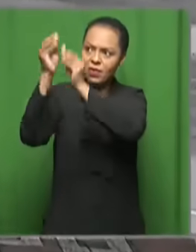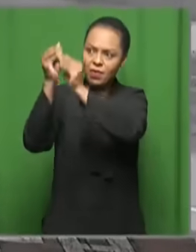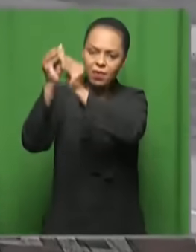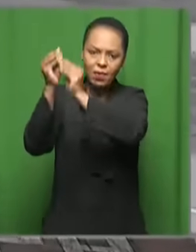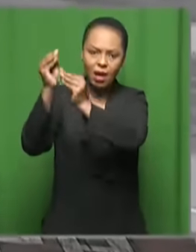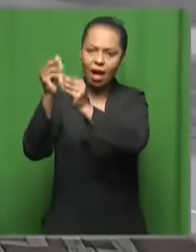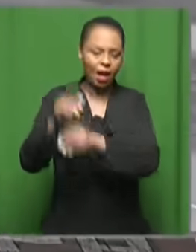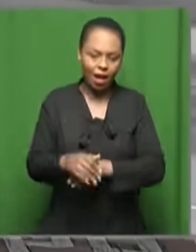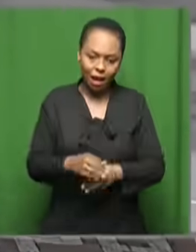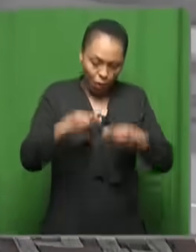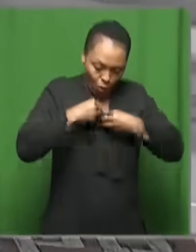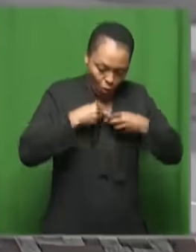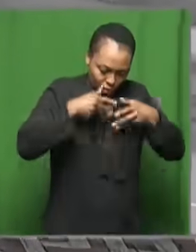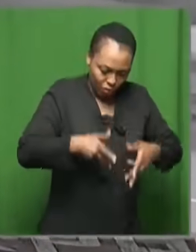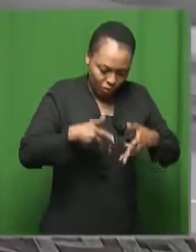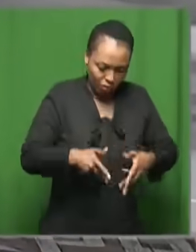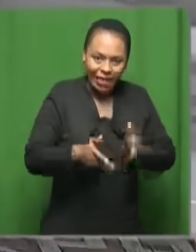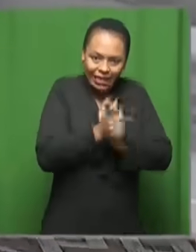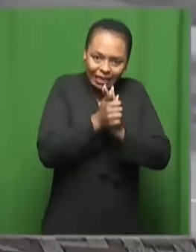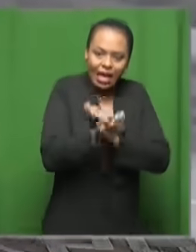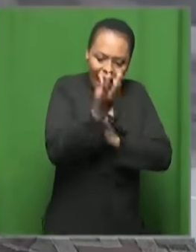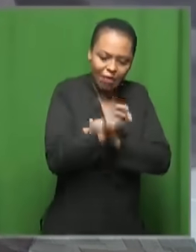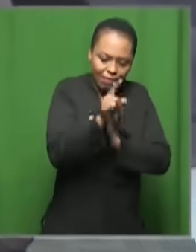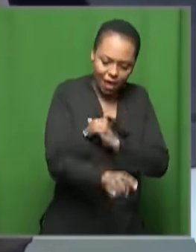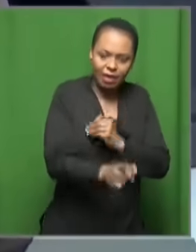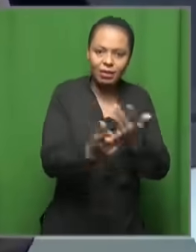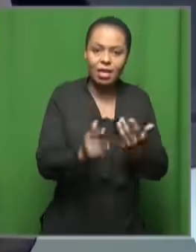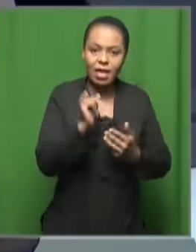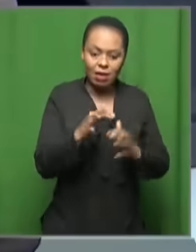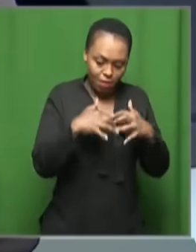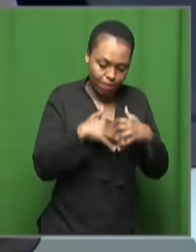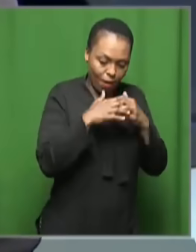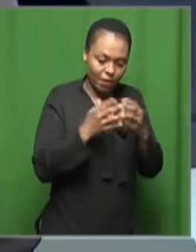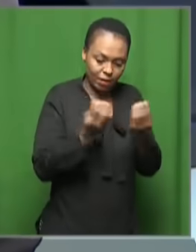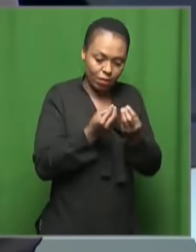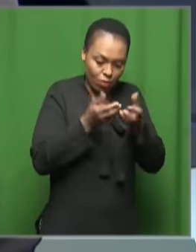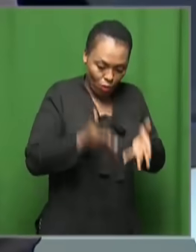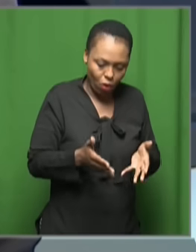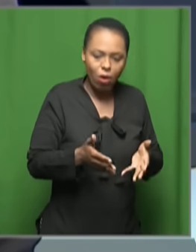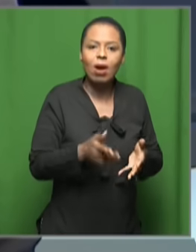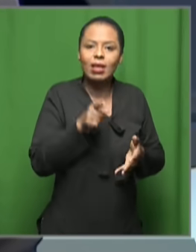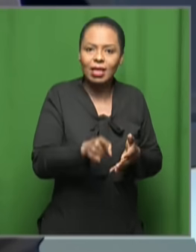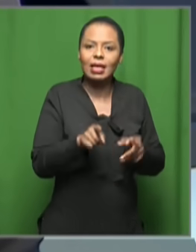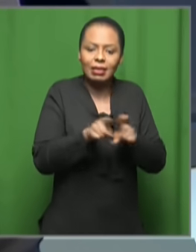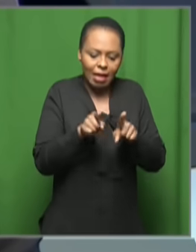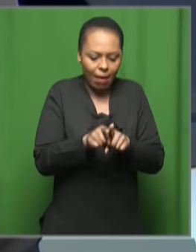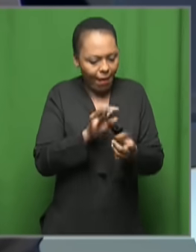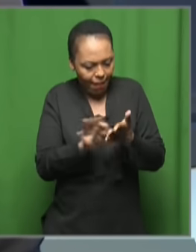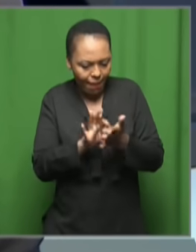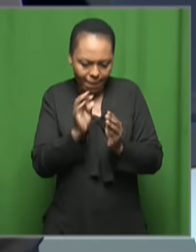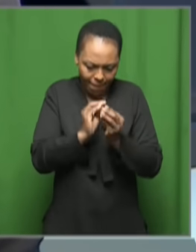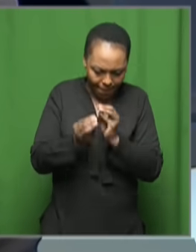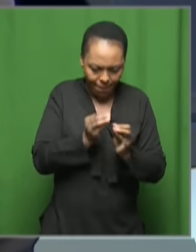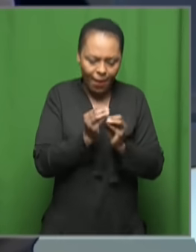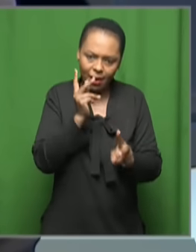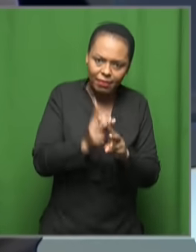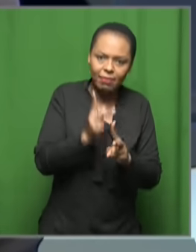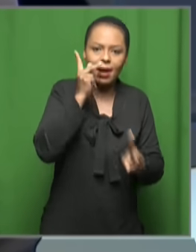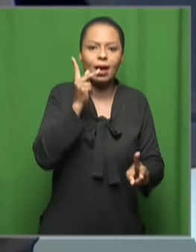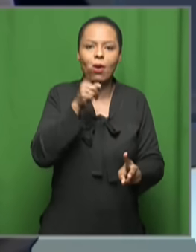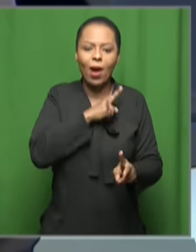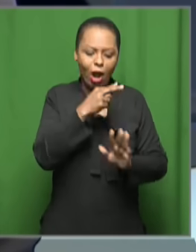But let's have a relative skill of saying, okay, develop the skill here at home so that we are able to play a